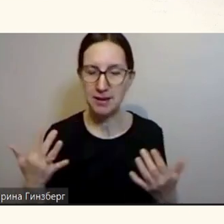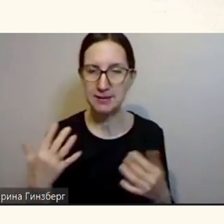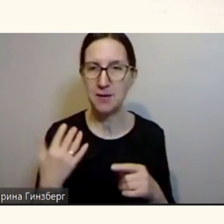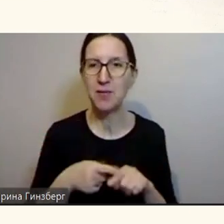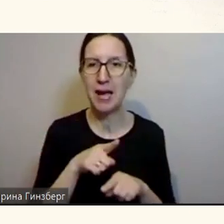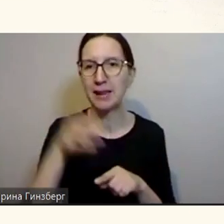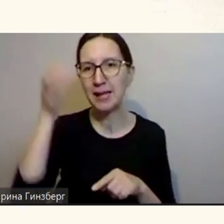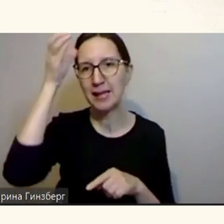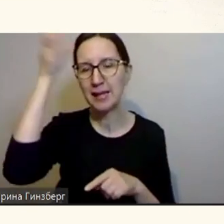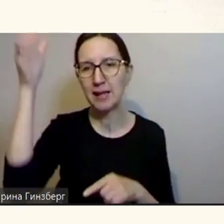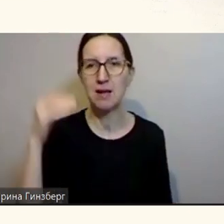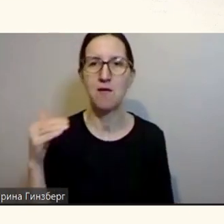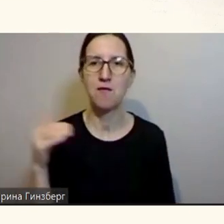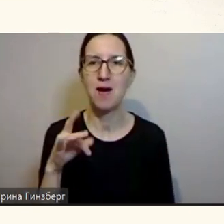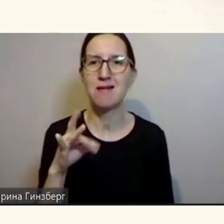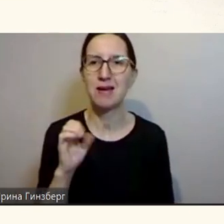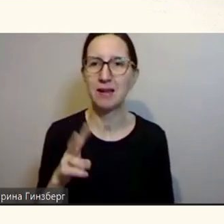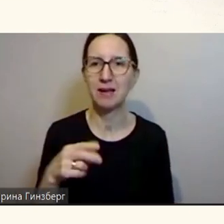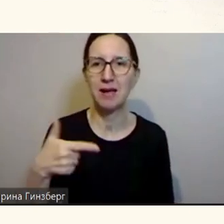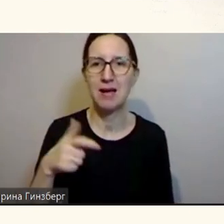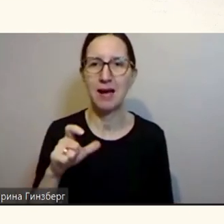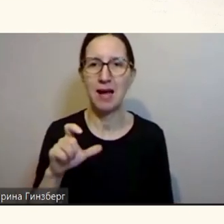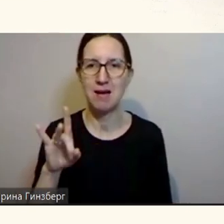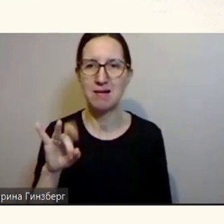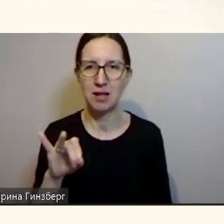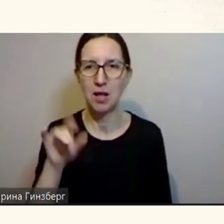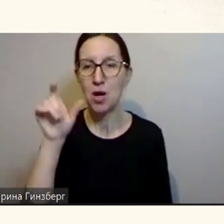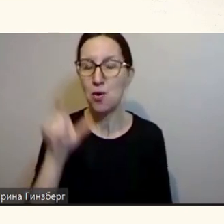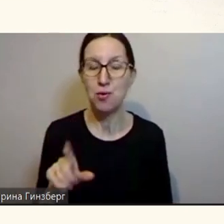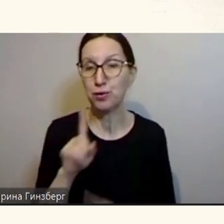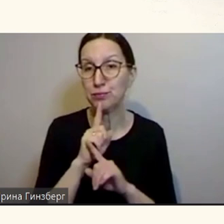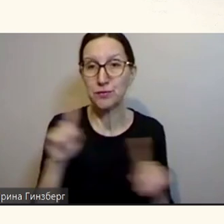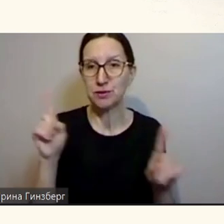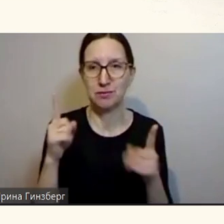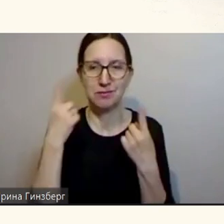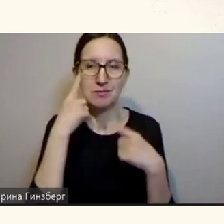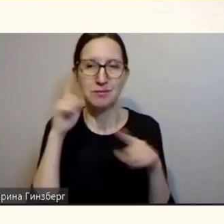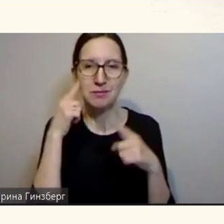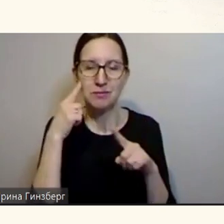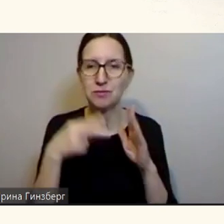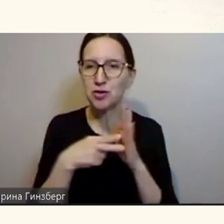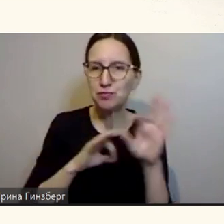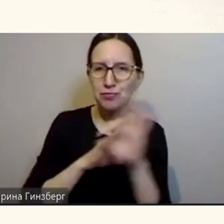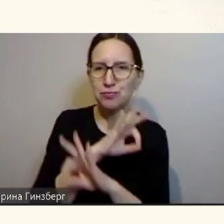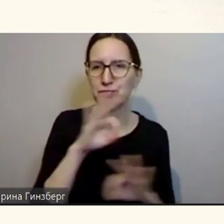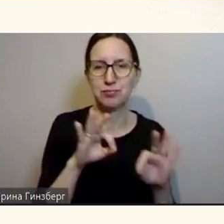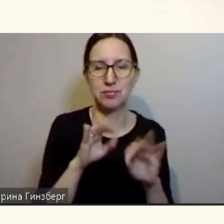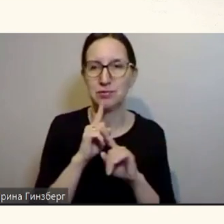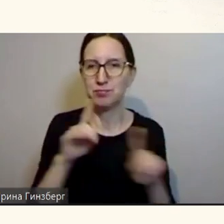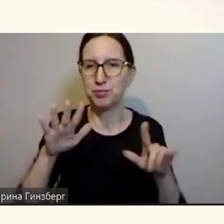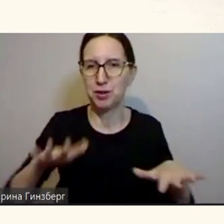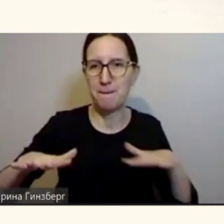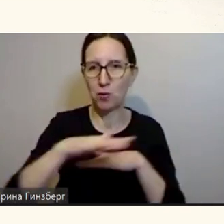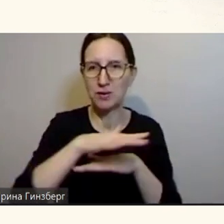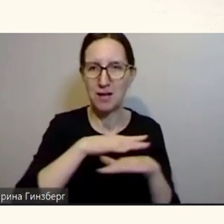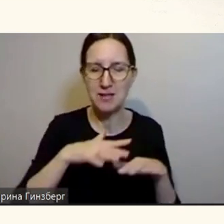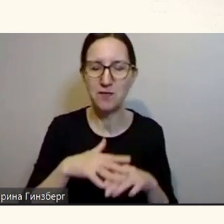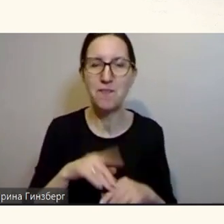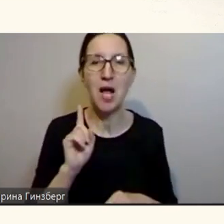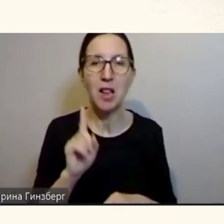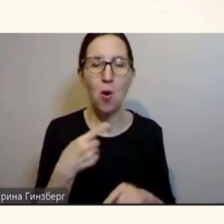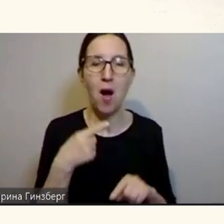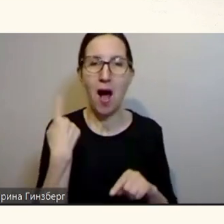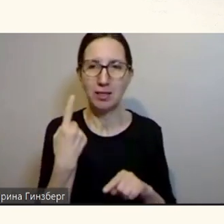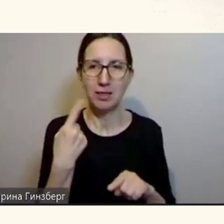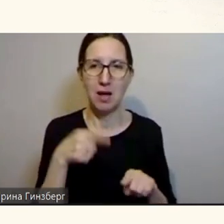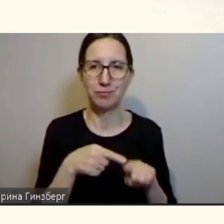interesting to work with. There was like one gallery area that was called the Classical Galleries. And the rest, as you can see,